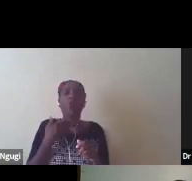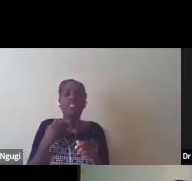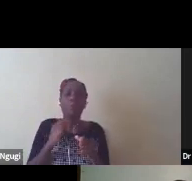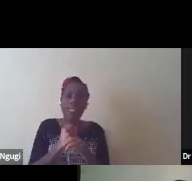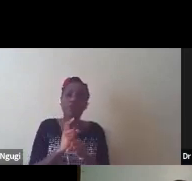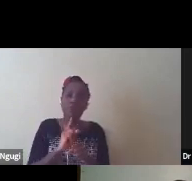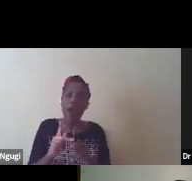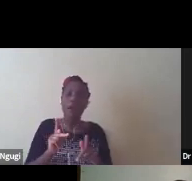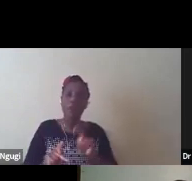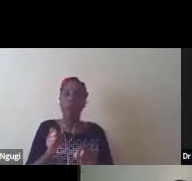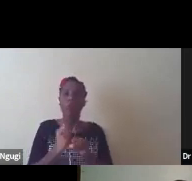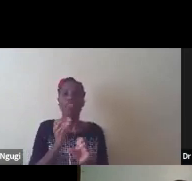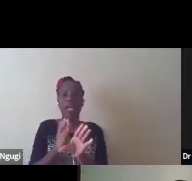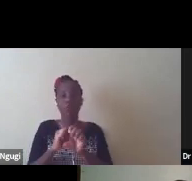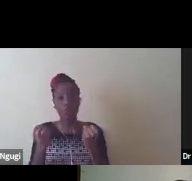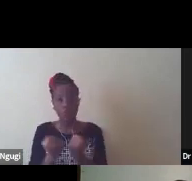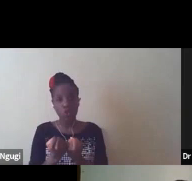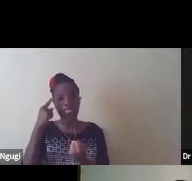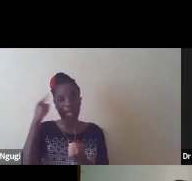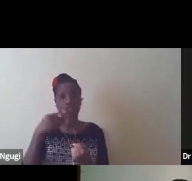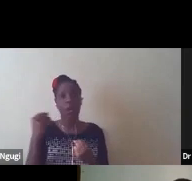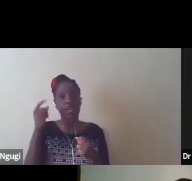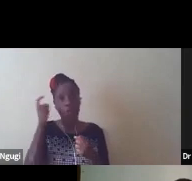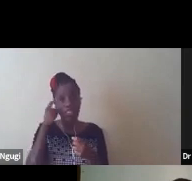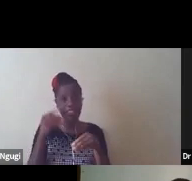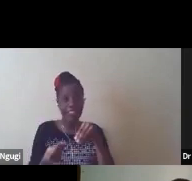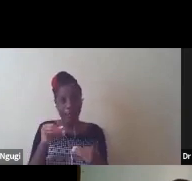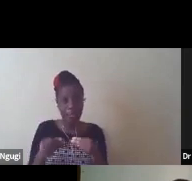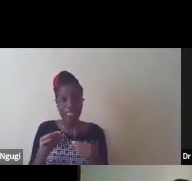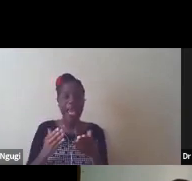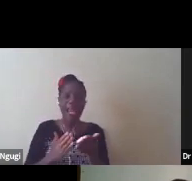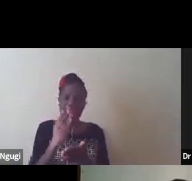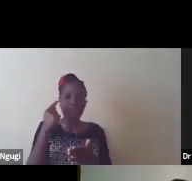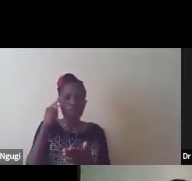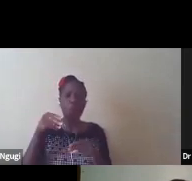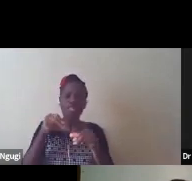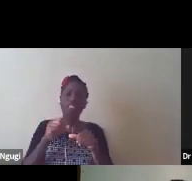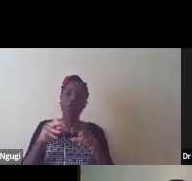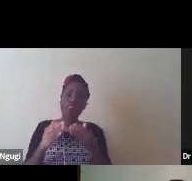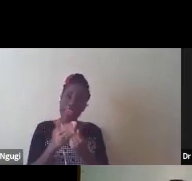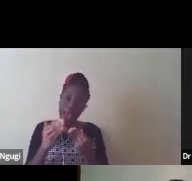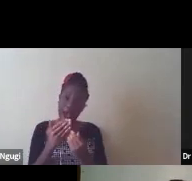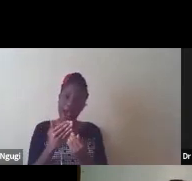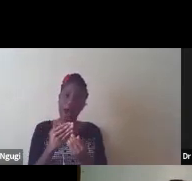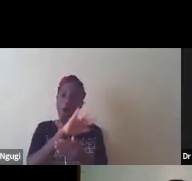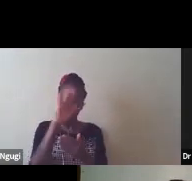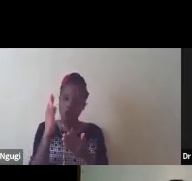psychosocial interaction and cognitive disability, their rights and quality of care and all aspects of their life are taken care